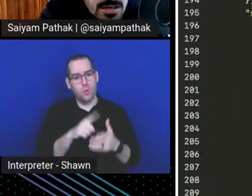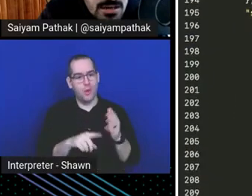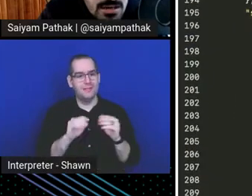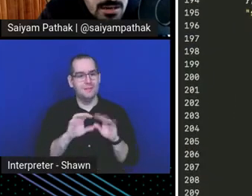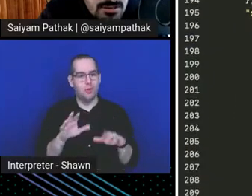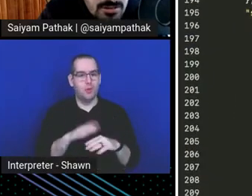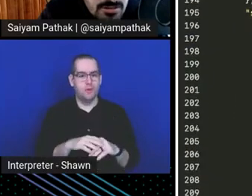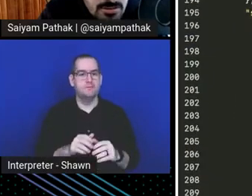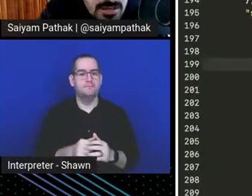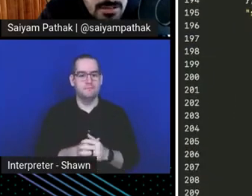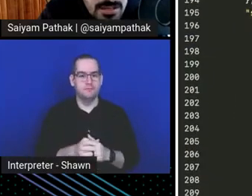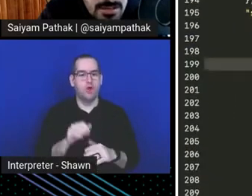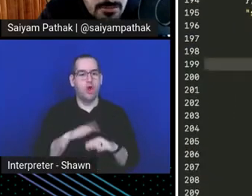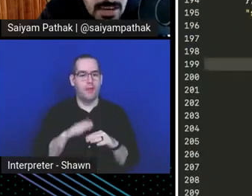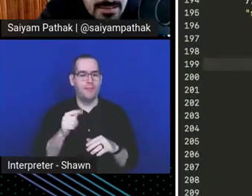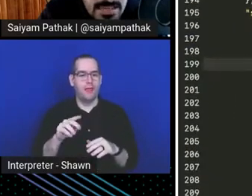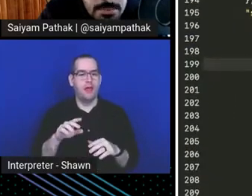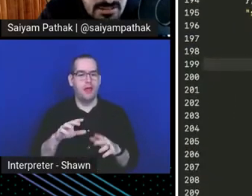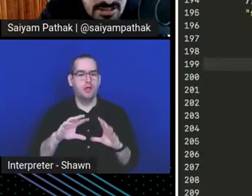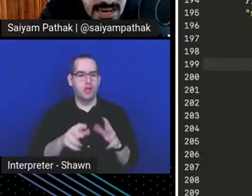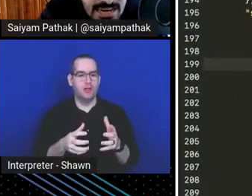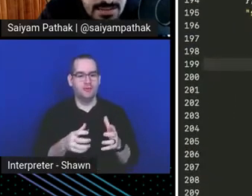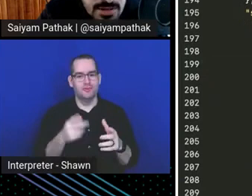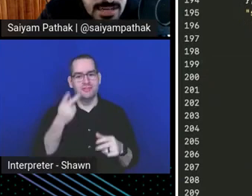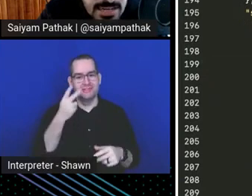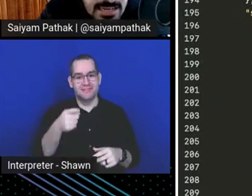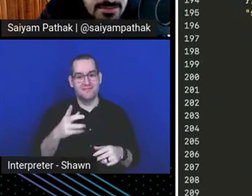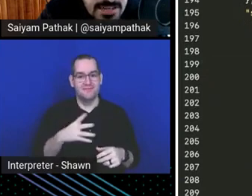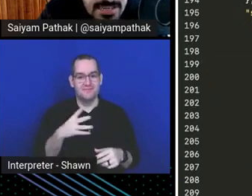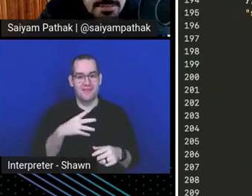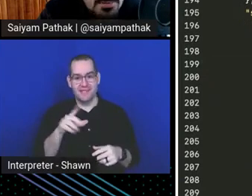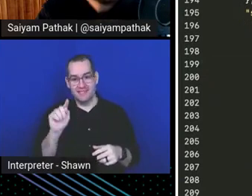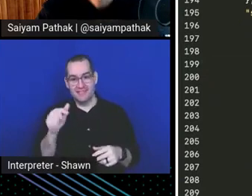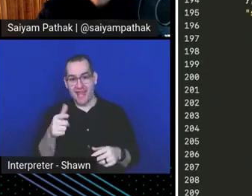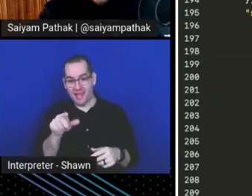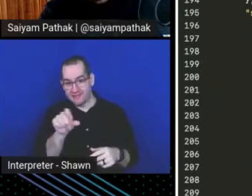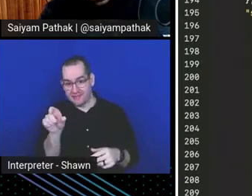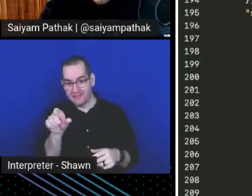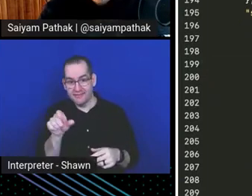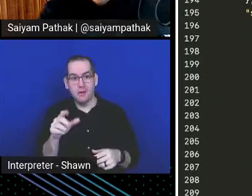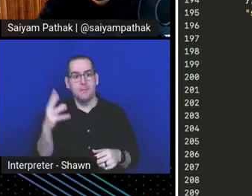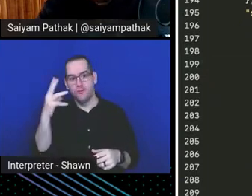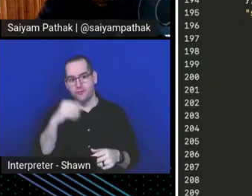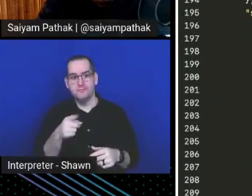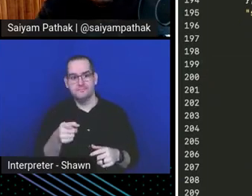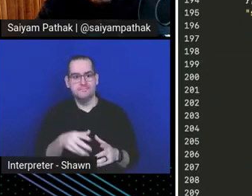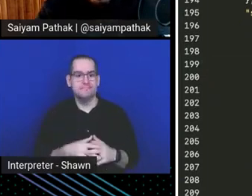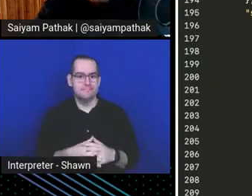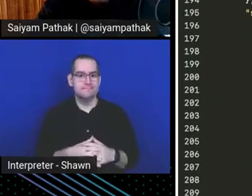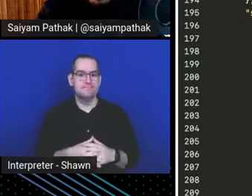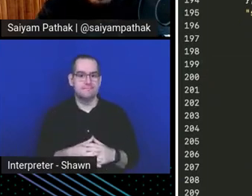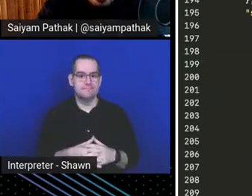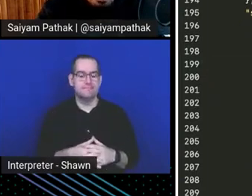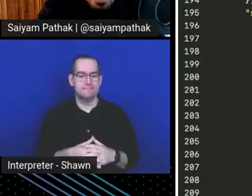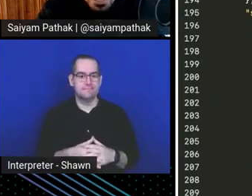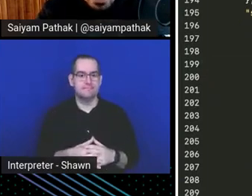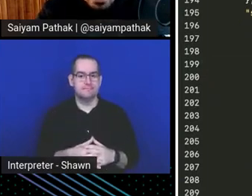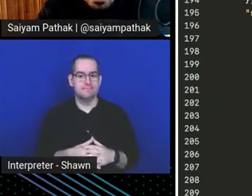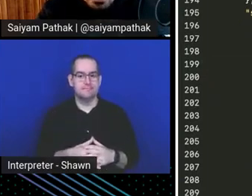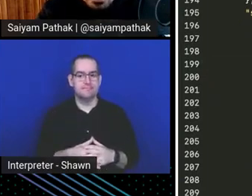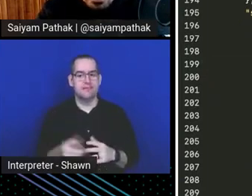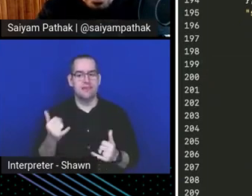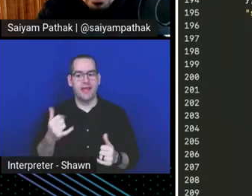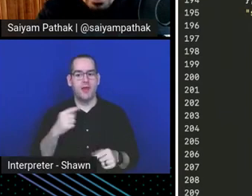the cluster. So you can see the fancy image tag as well that I gave. It came beautifully over here. So let's go